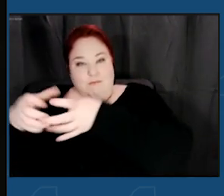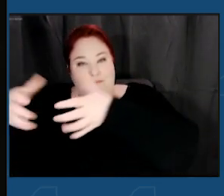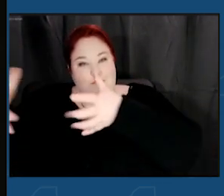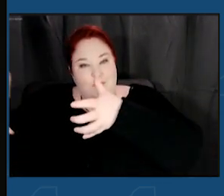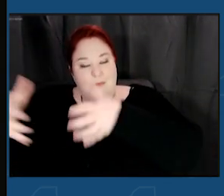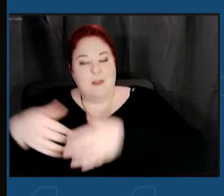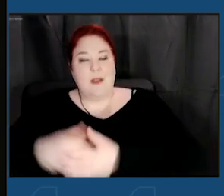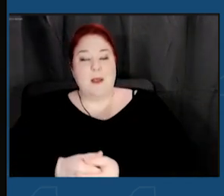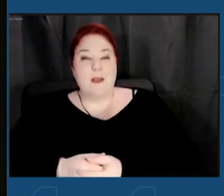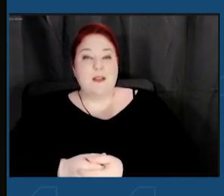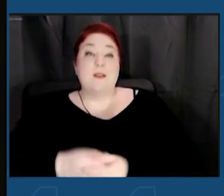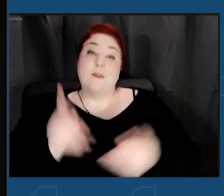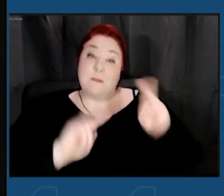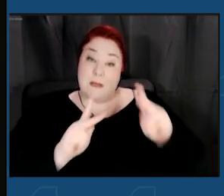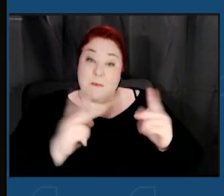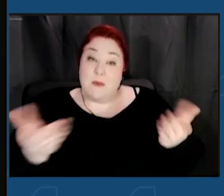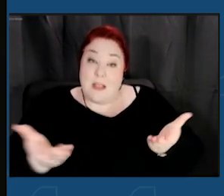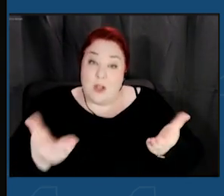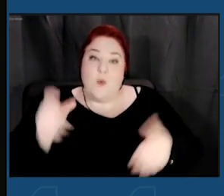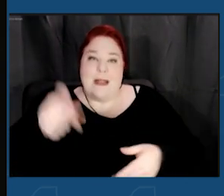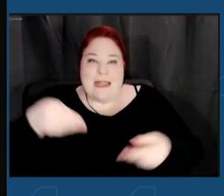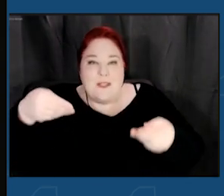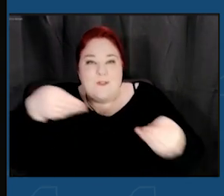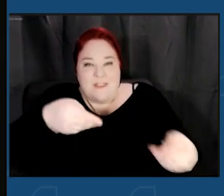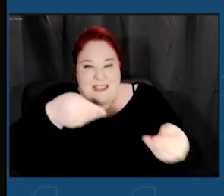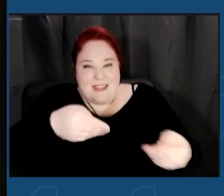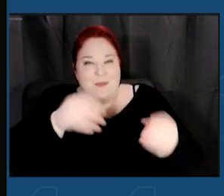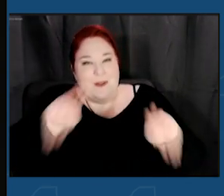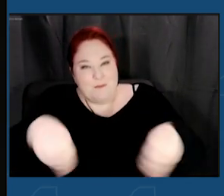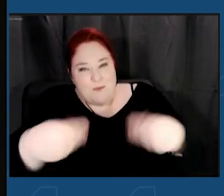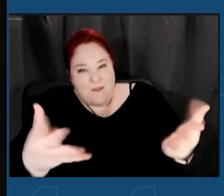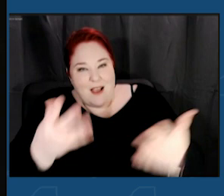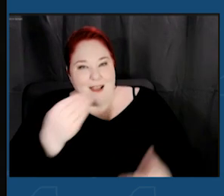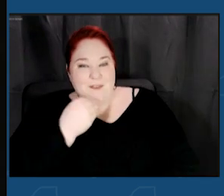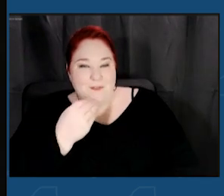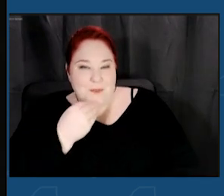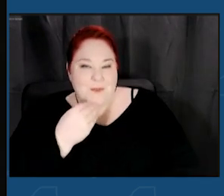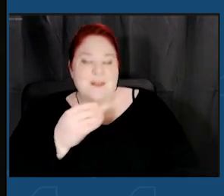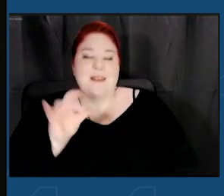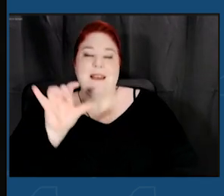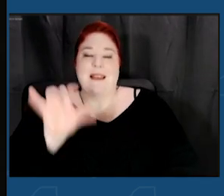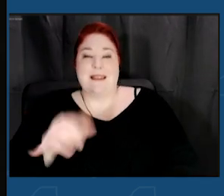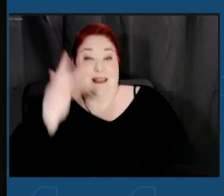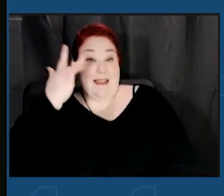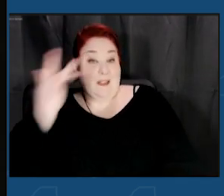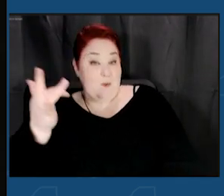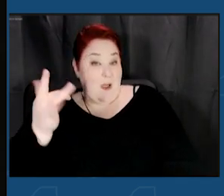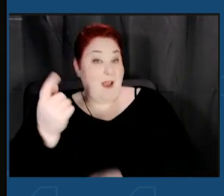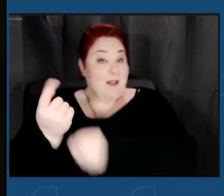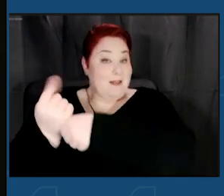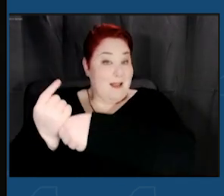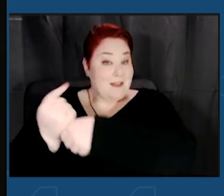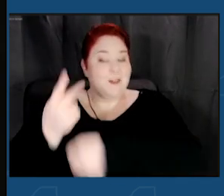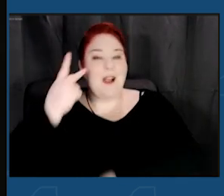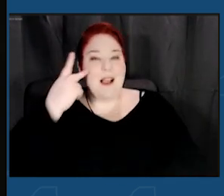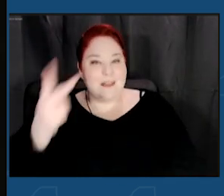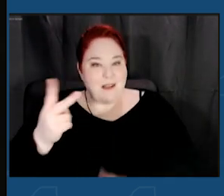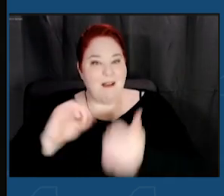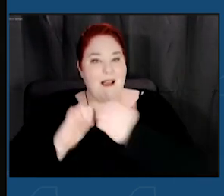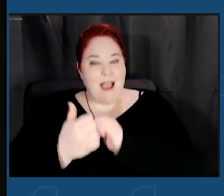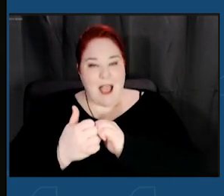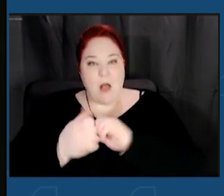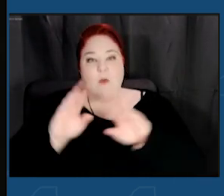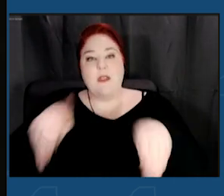them. We want to nourish them. And that's why last year I saw how the Nourish New York program really